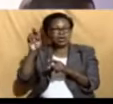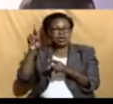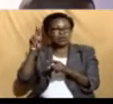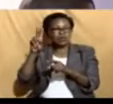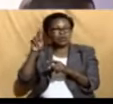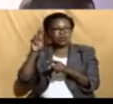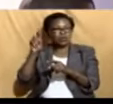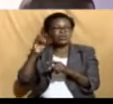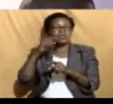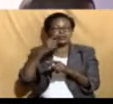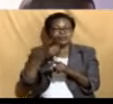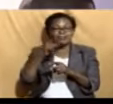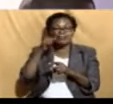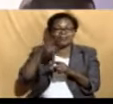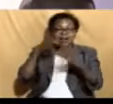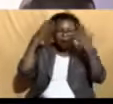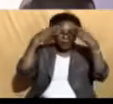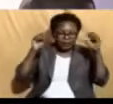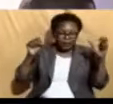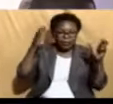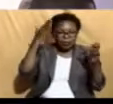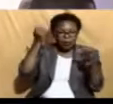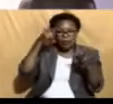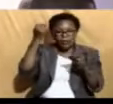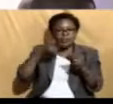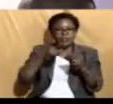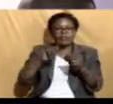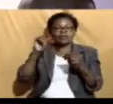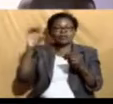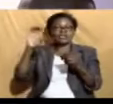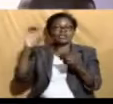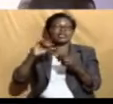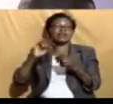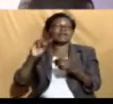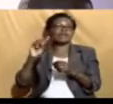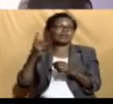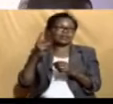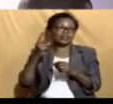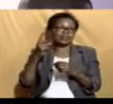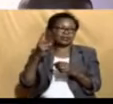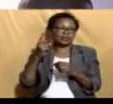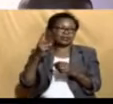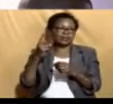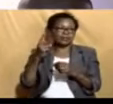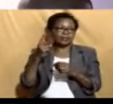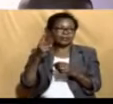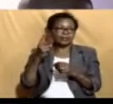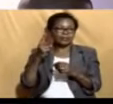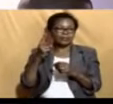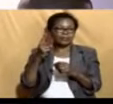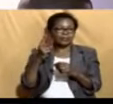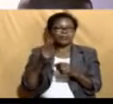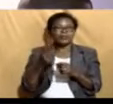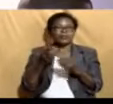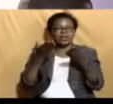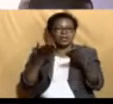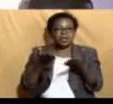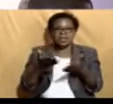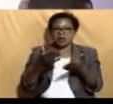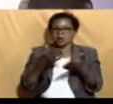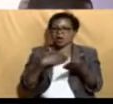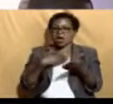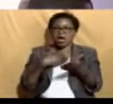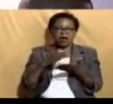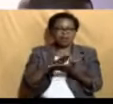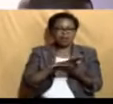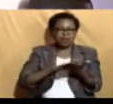president because he is a citizen first. Evidently, therefore, my lords and my ladies, there is no basis in the